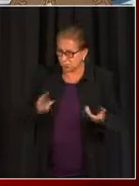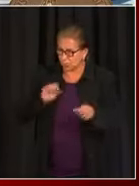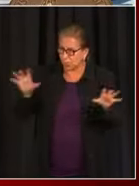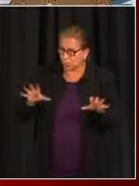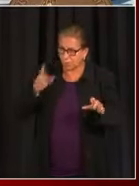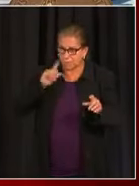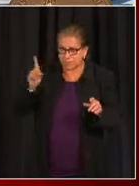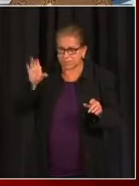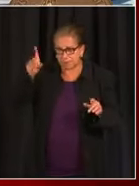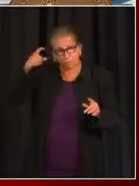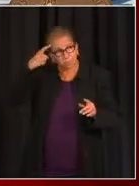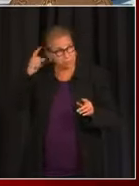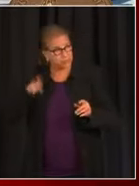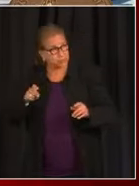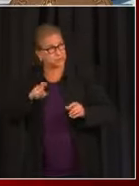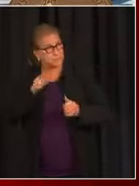government.